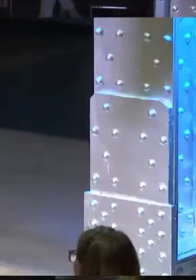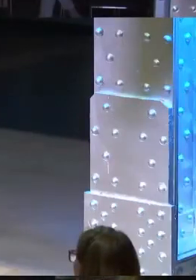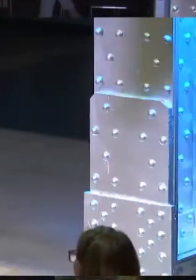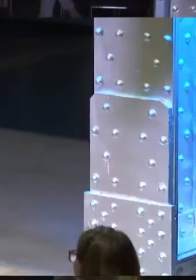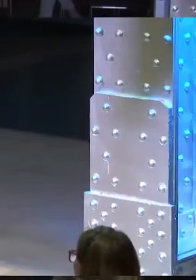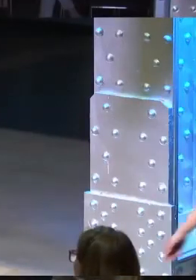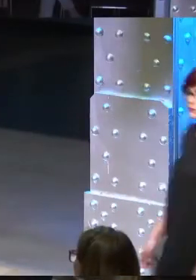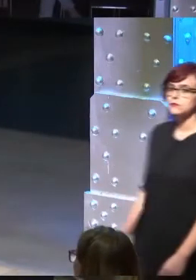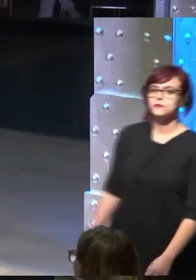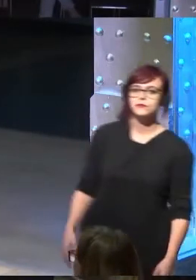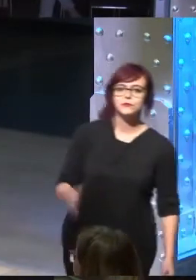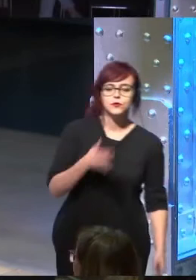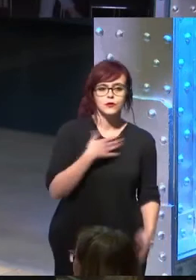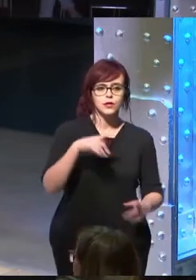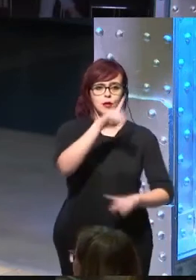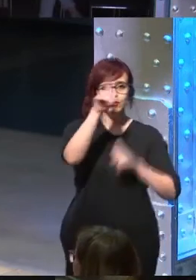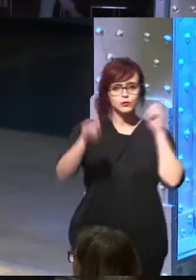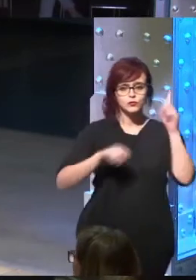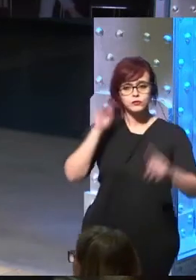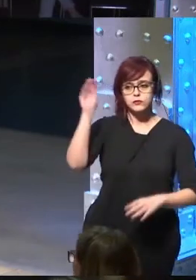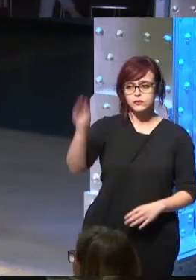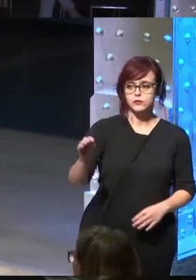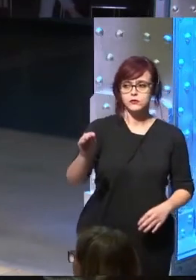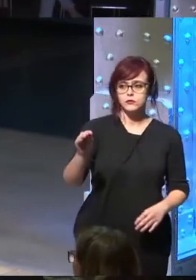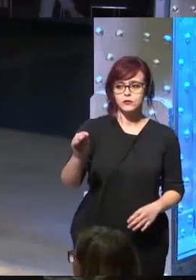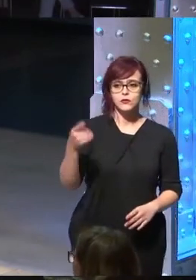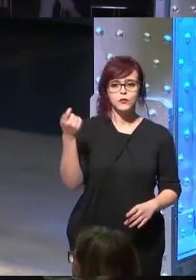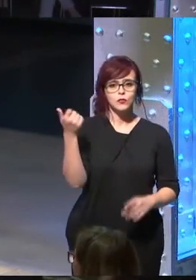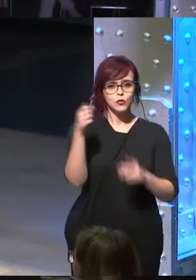Sí, yo quisiera preguntarle.